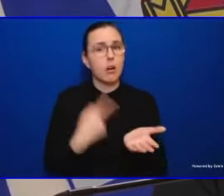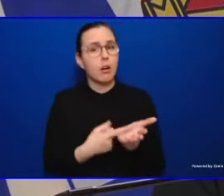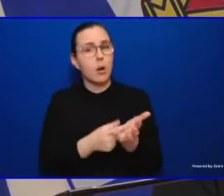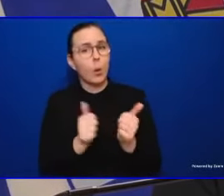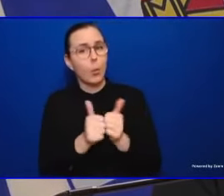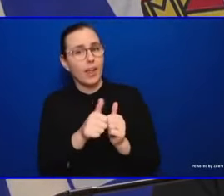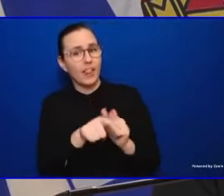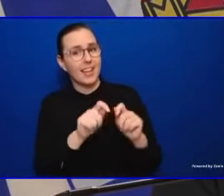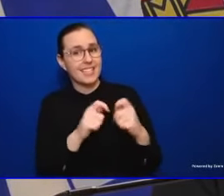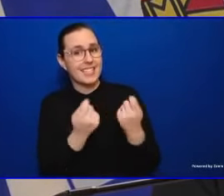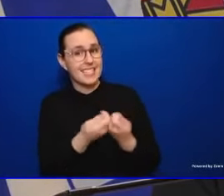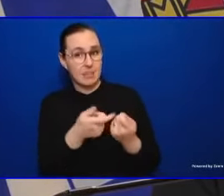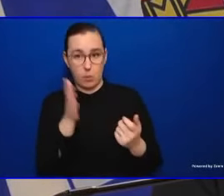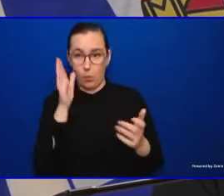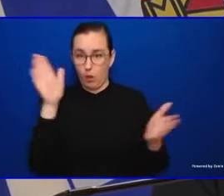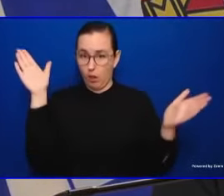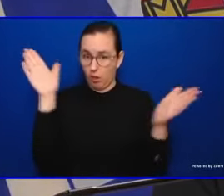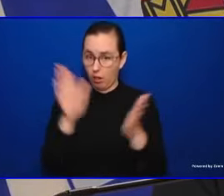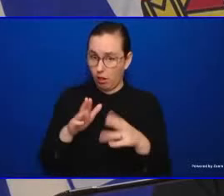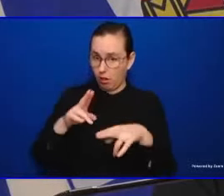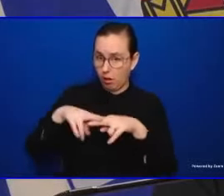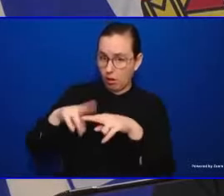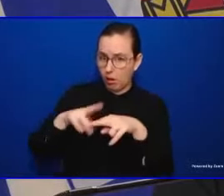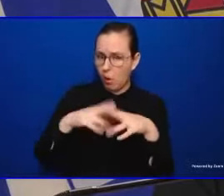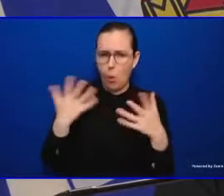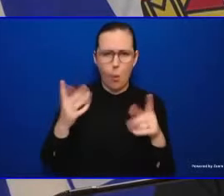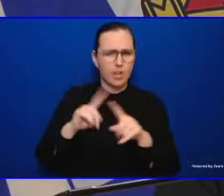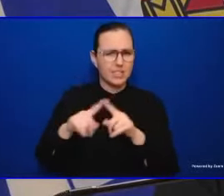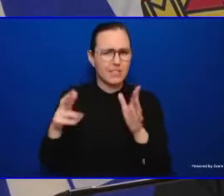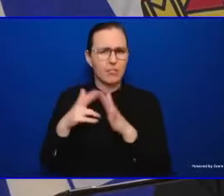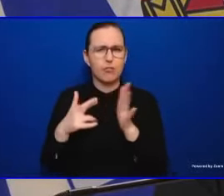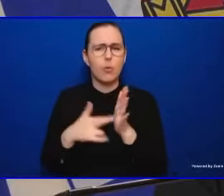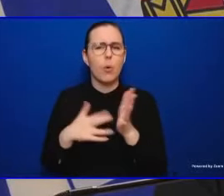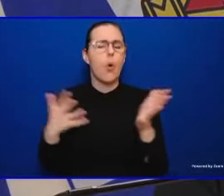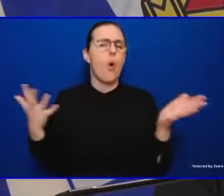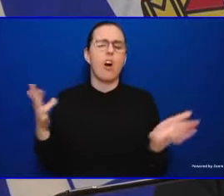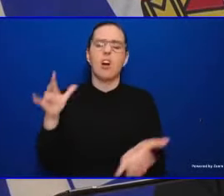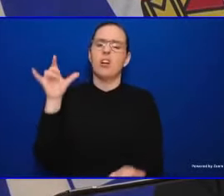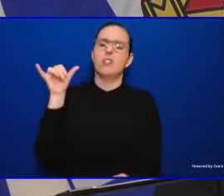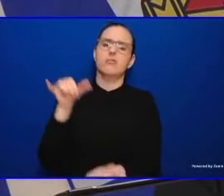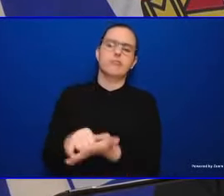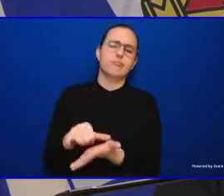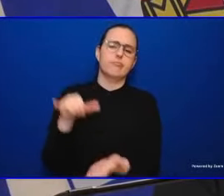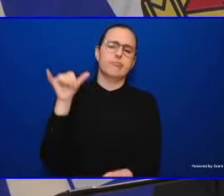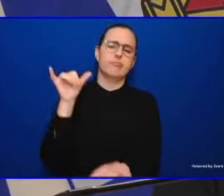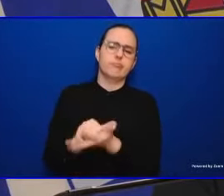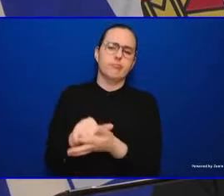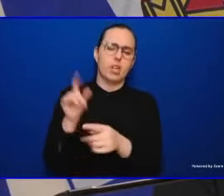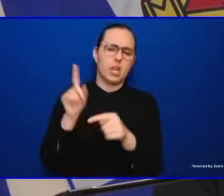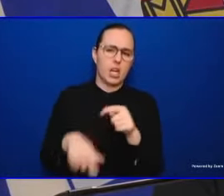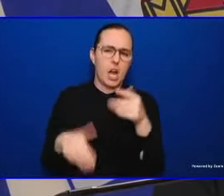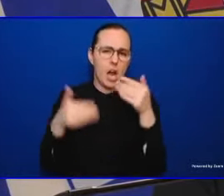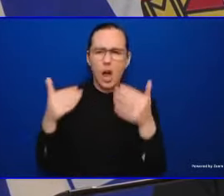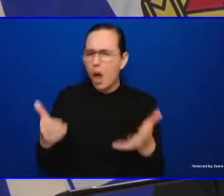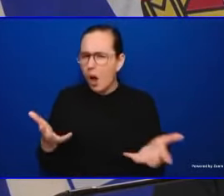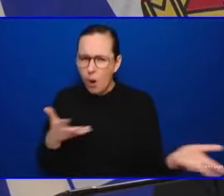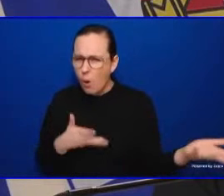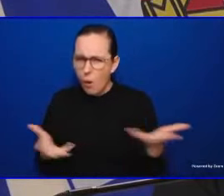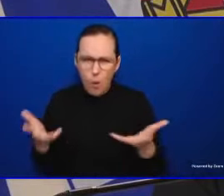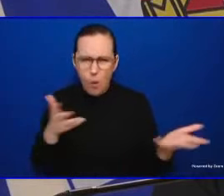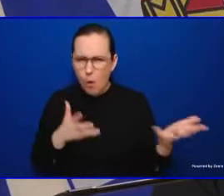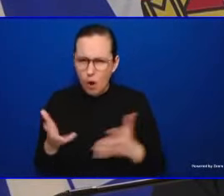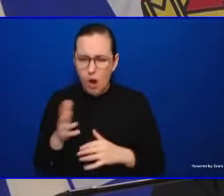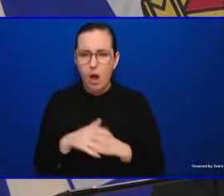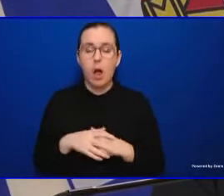in rules that made it impossible for the team to operate? And for Minister Dix, with the concerns